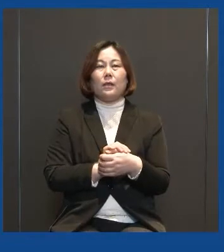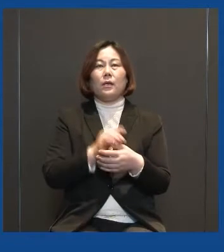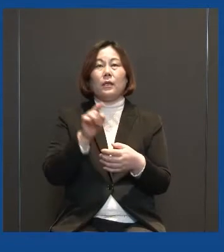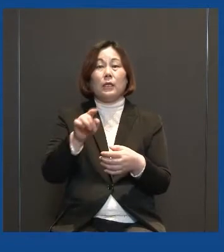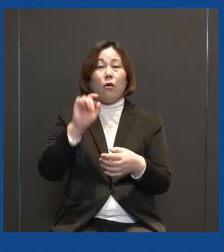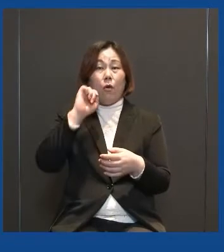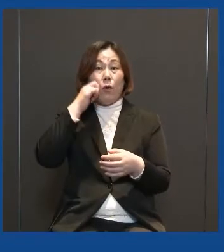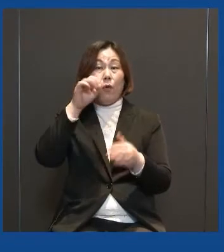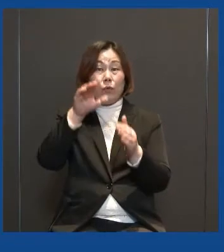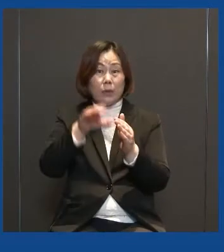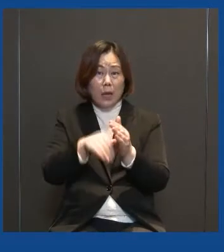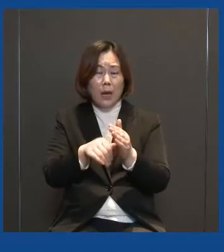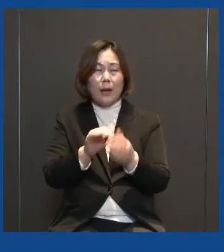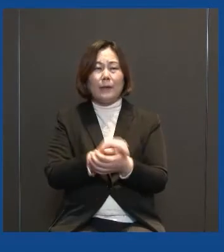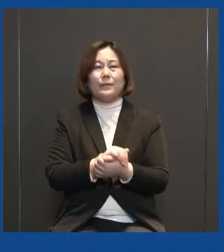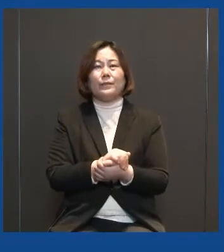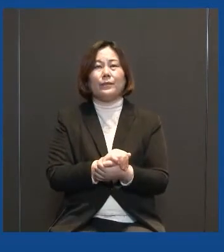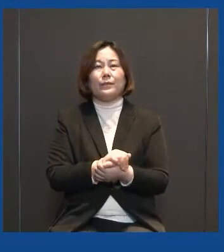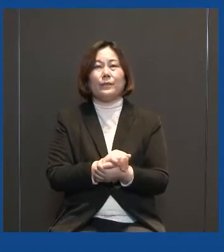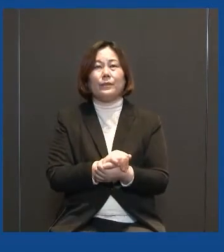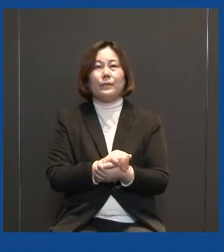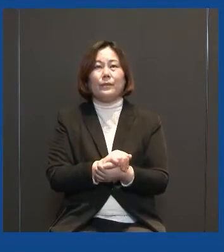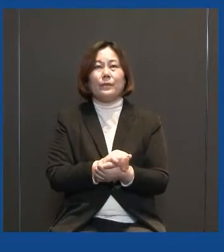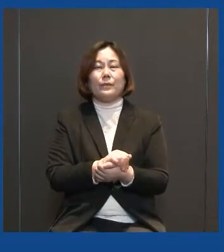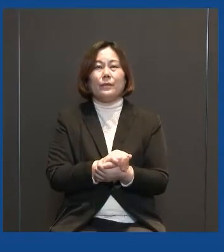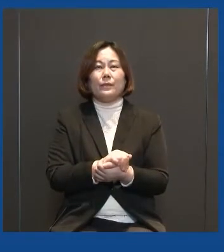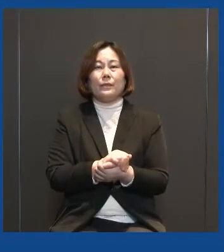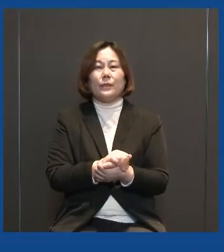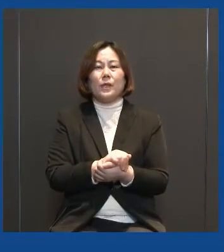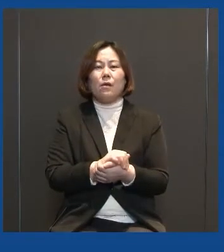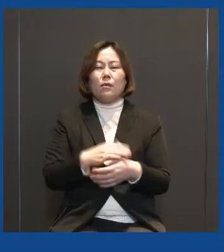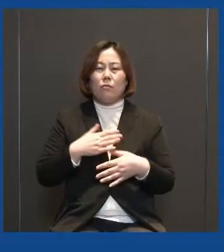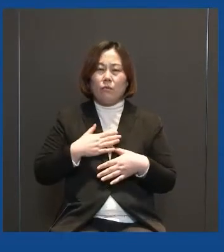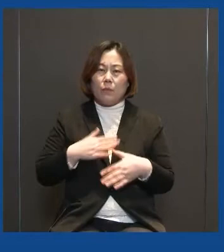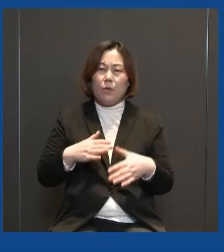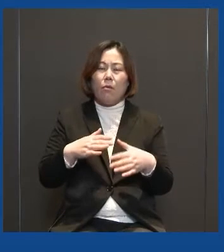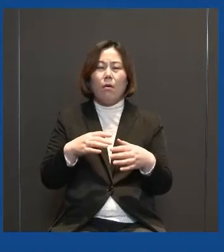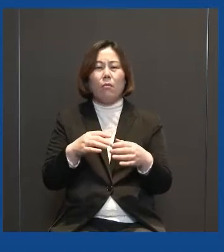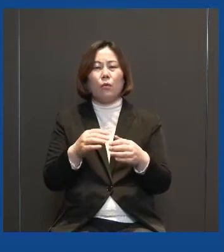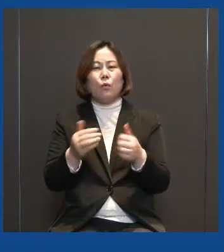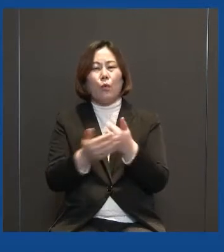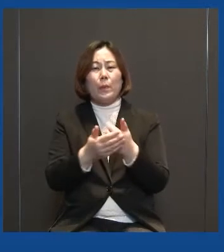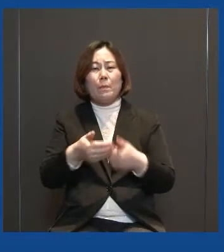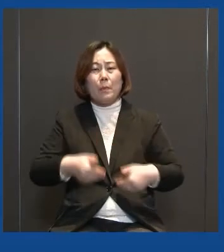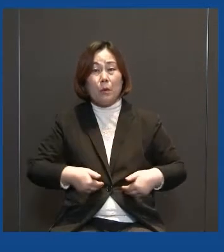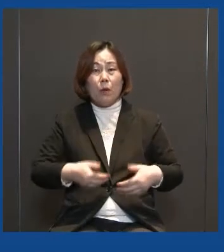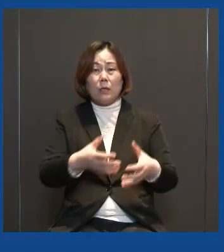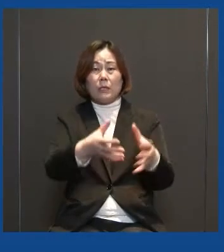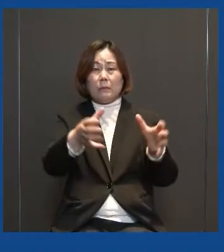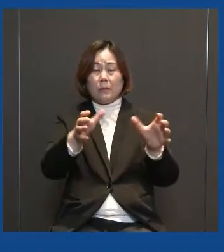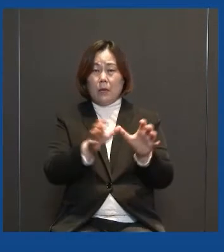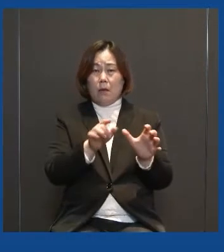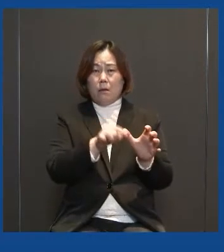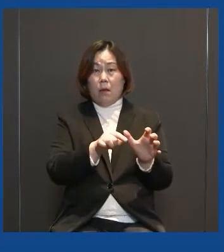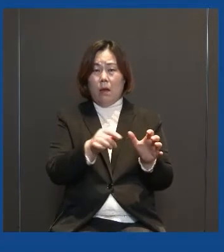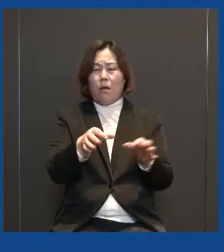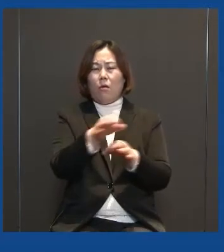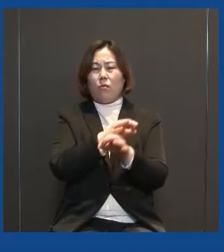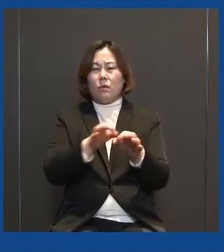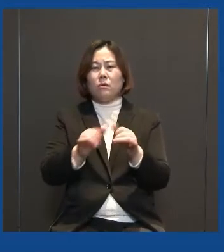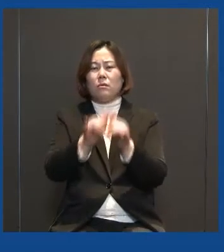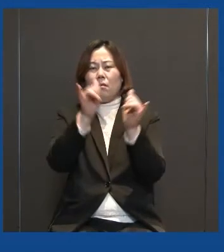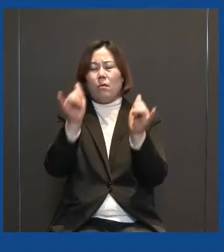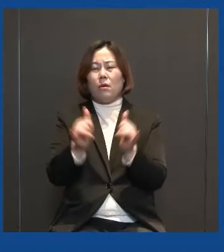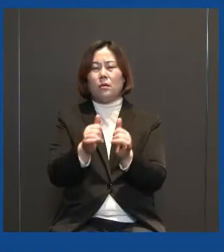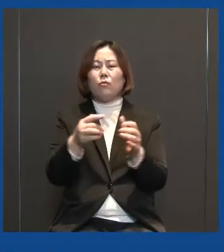respected and protected. And in these difficult situations, the most vulnerable and marginalized people's economic,